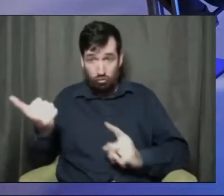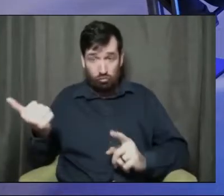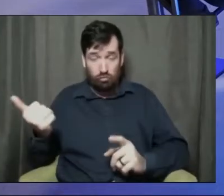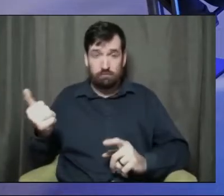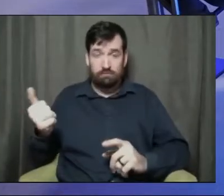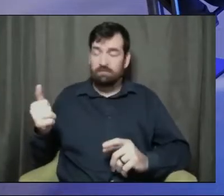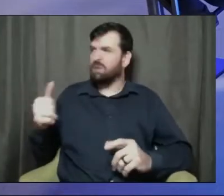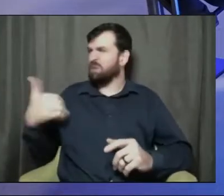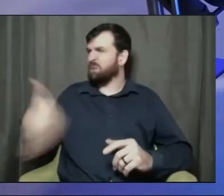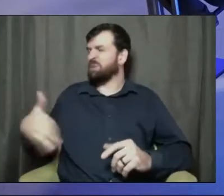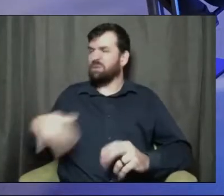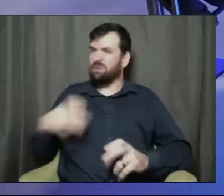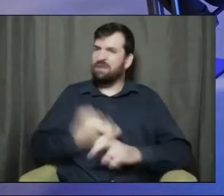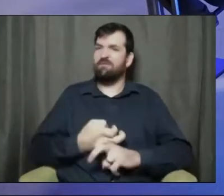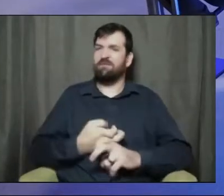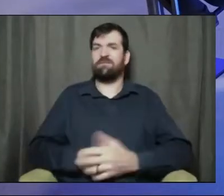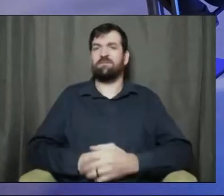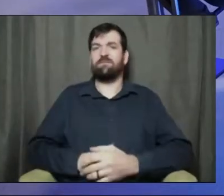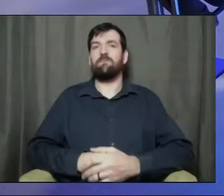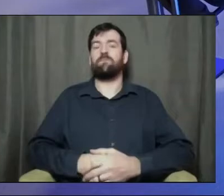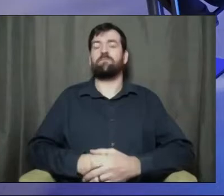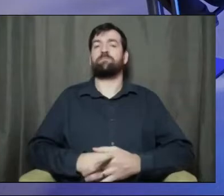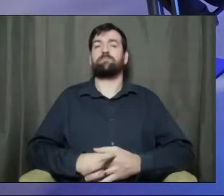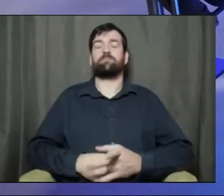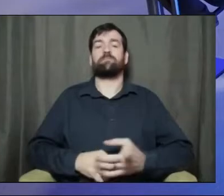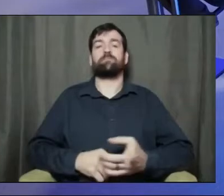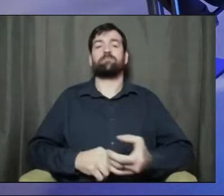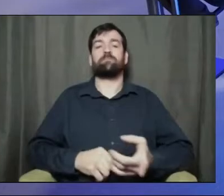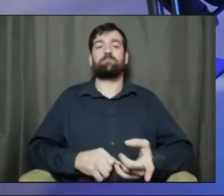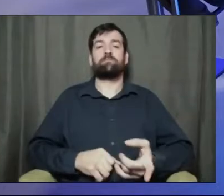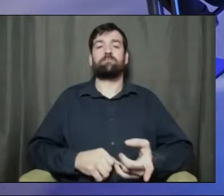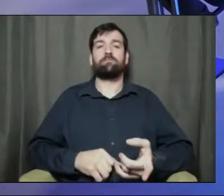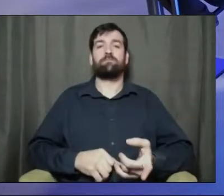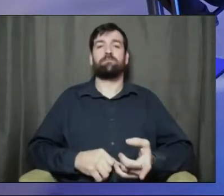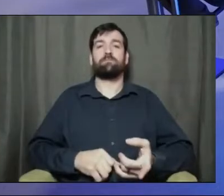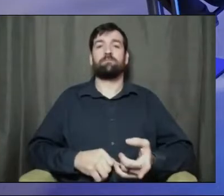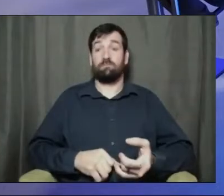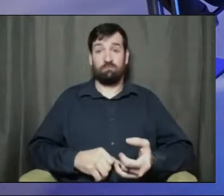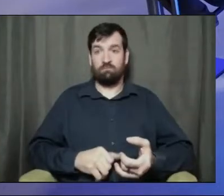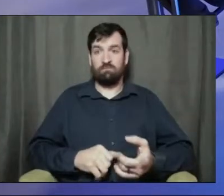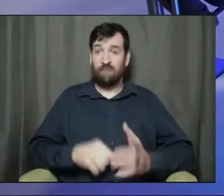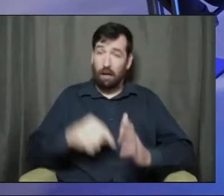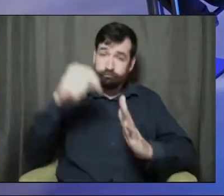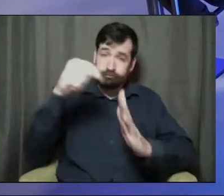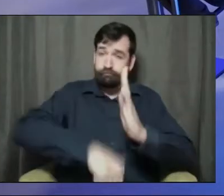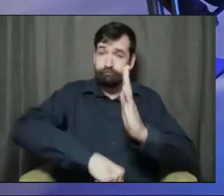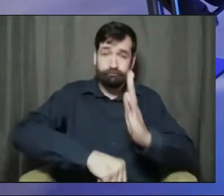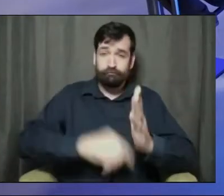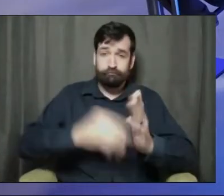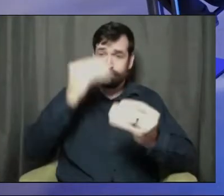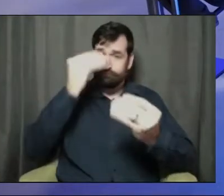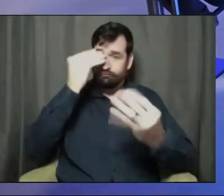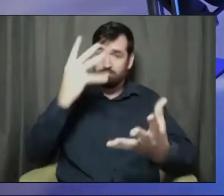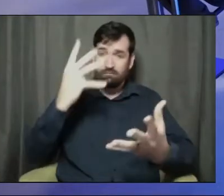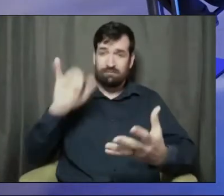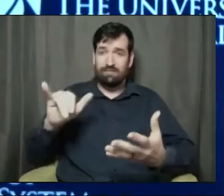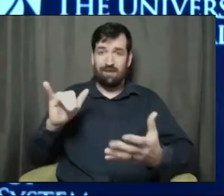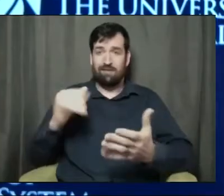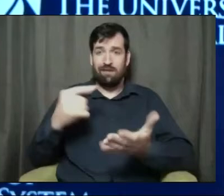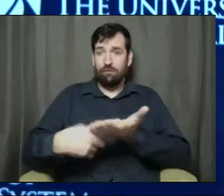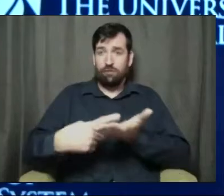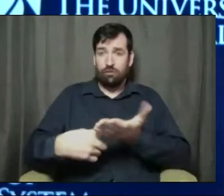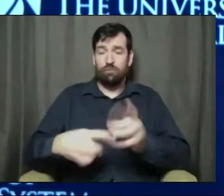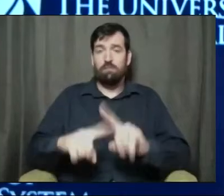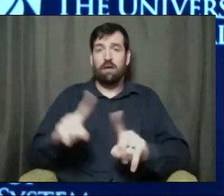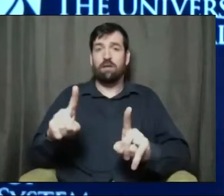one. I don't have entirely a lot of depth in this conversation, but nonetheless, Dr.